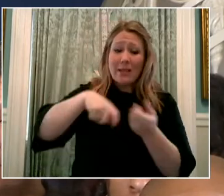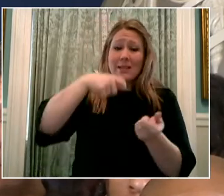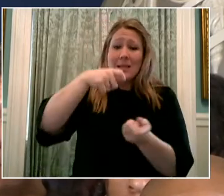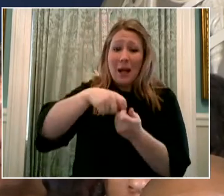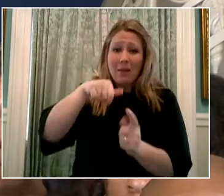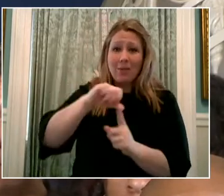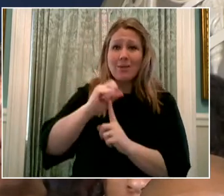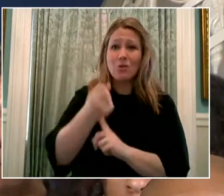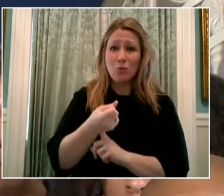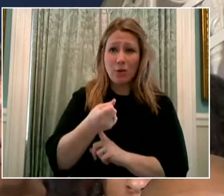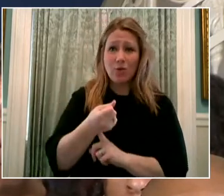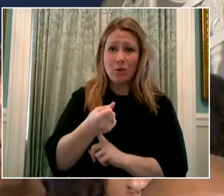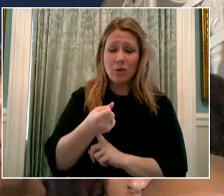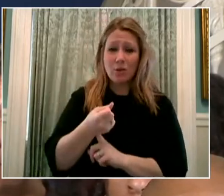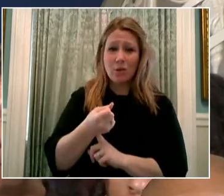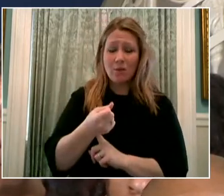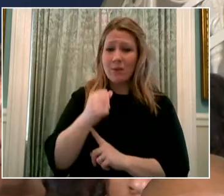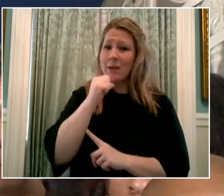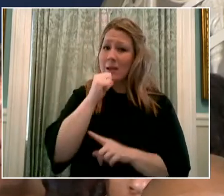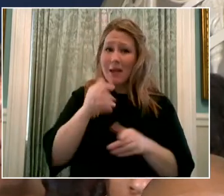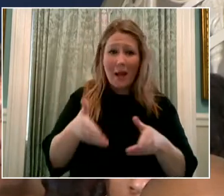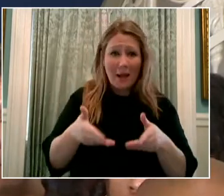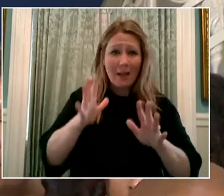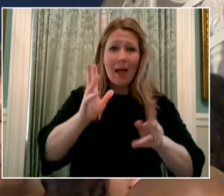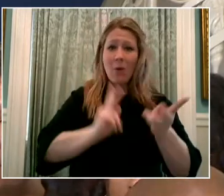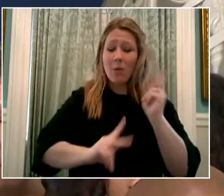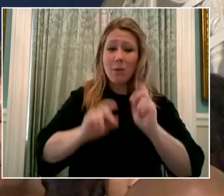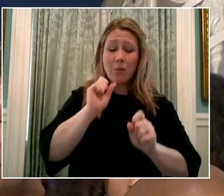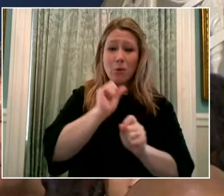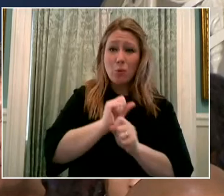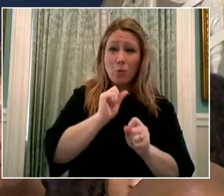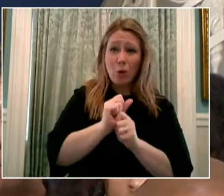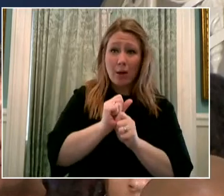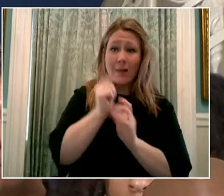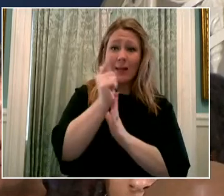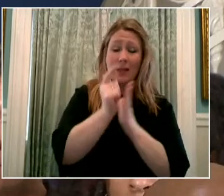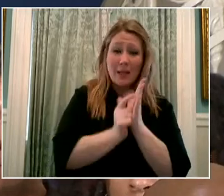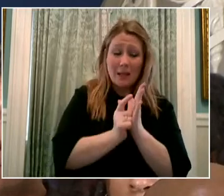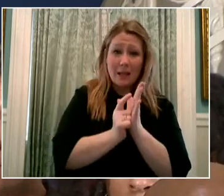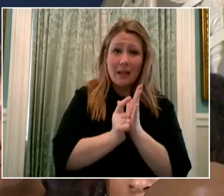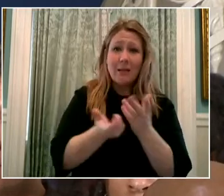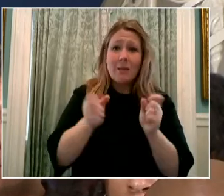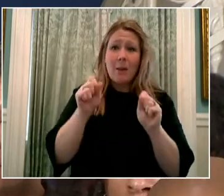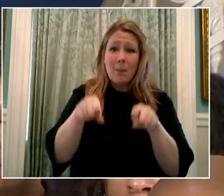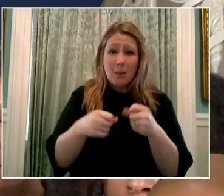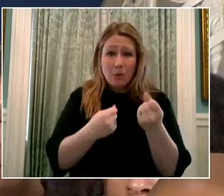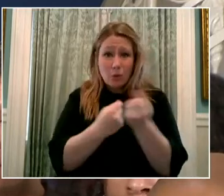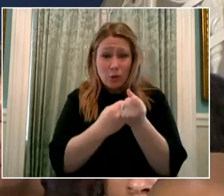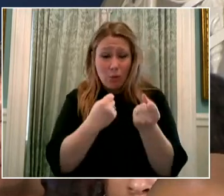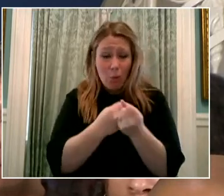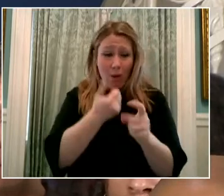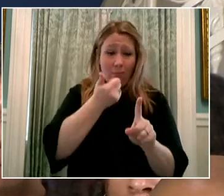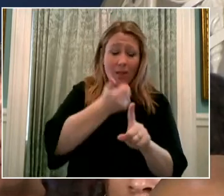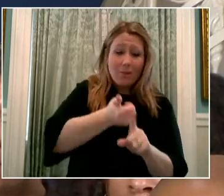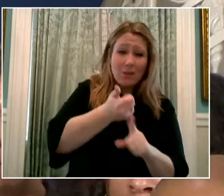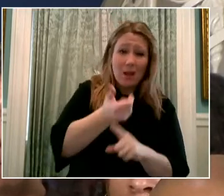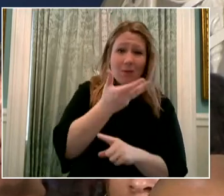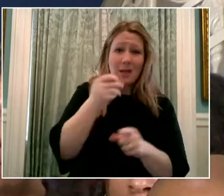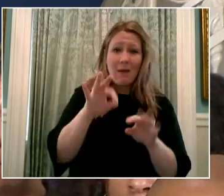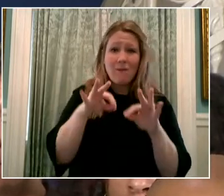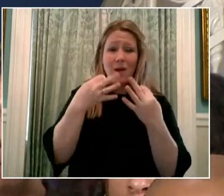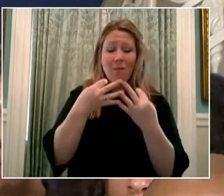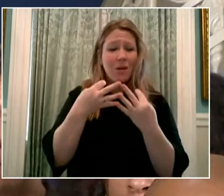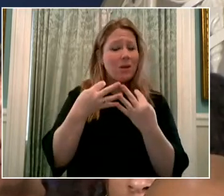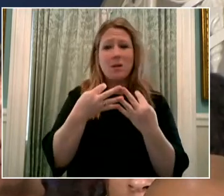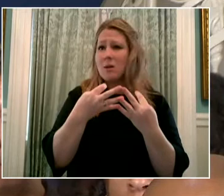ability to someone to work legally and be able to provide for themselves and for their families is cruel